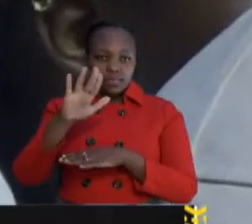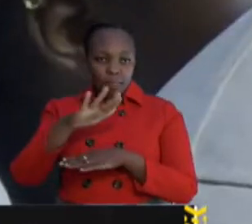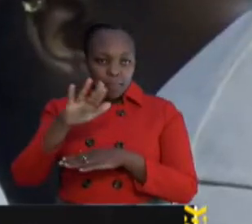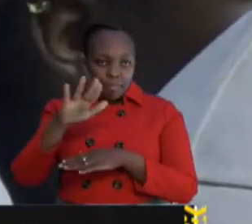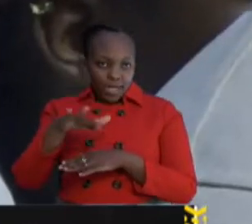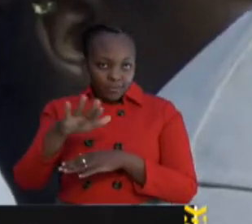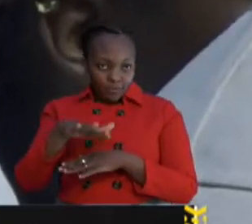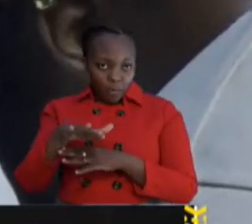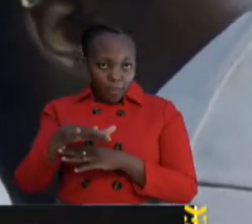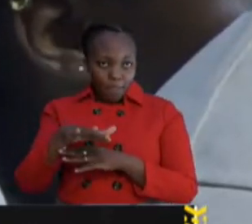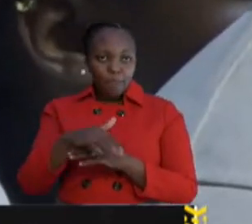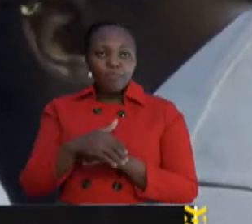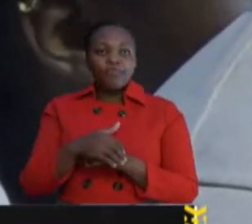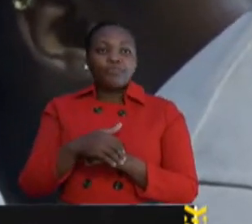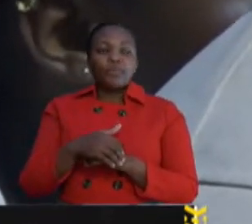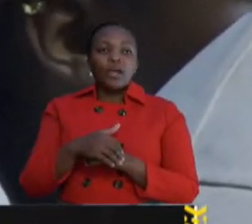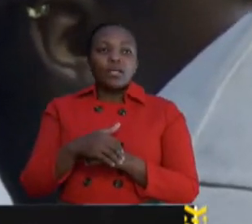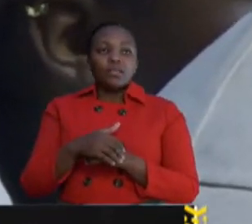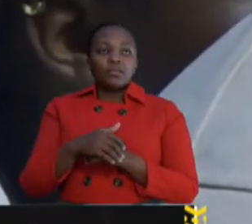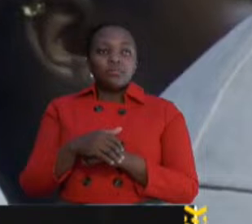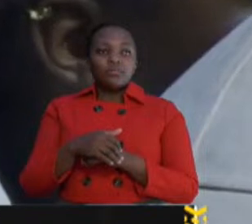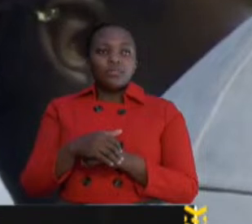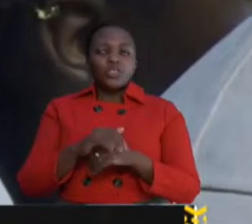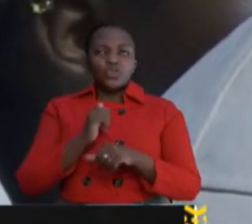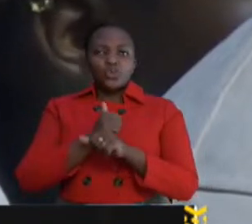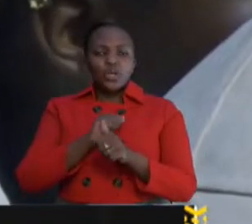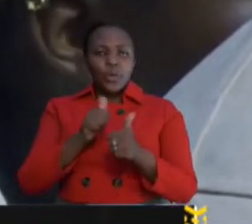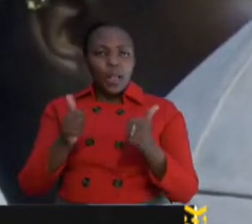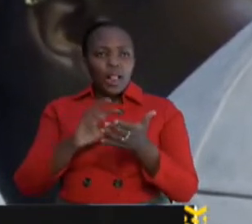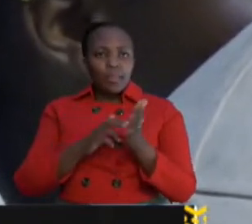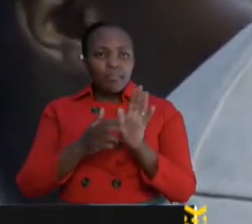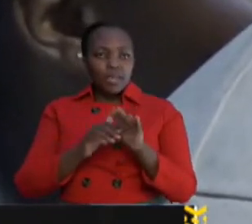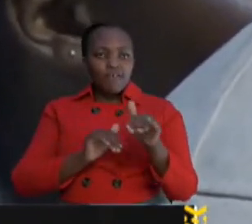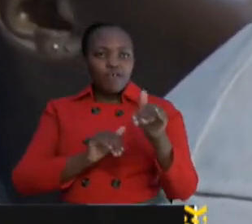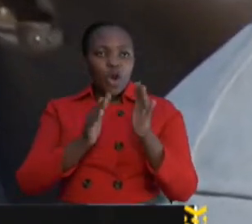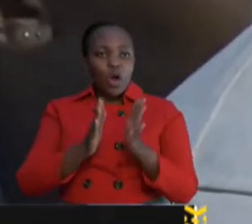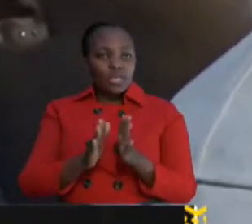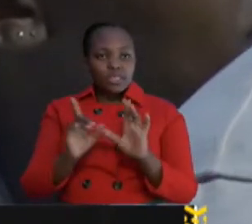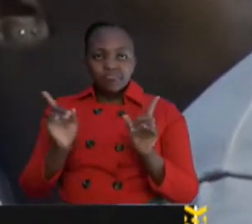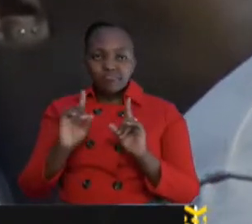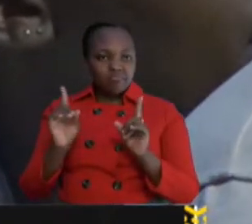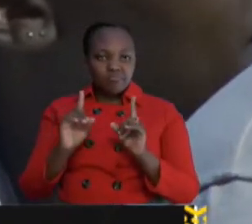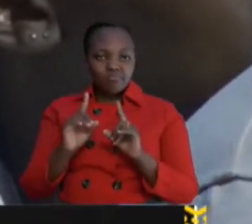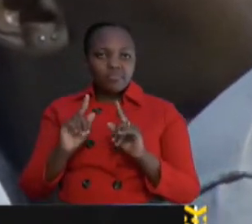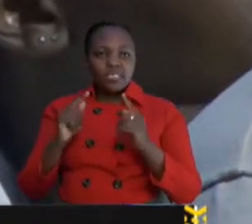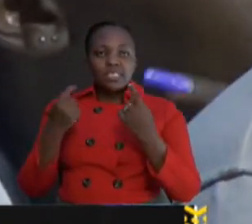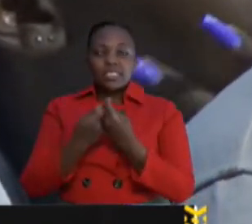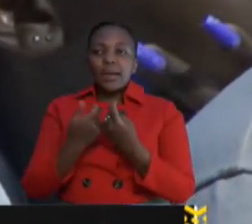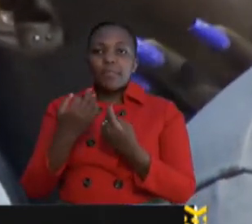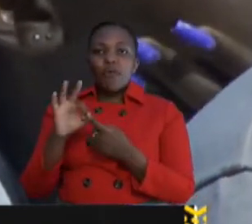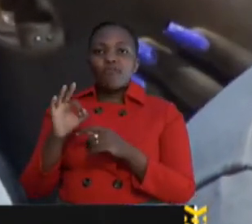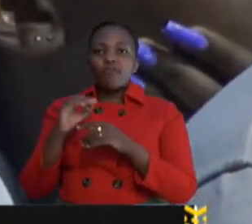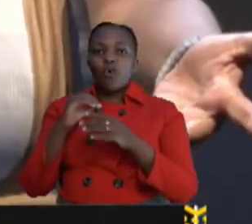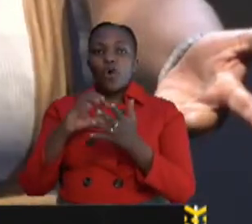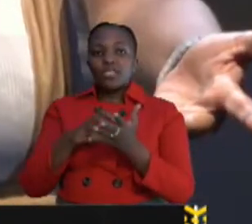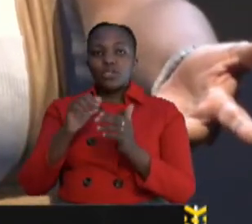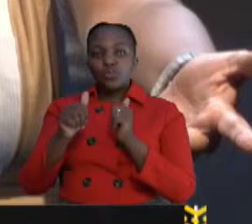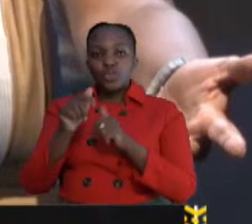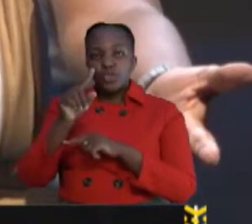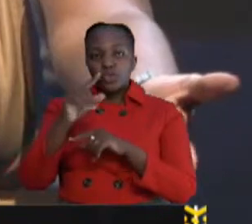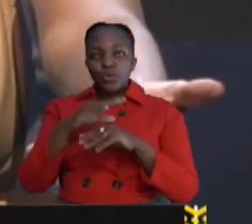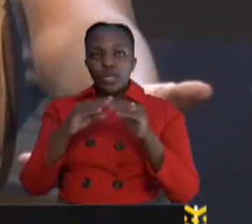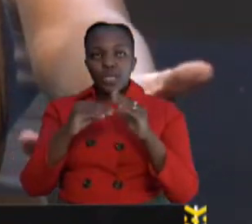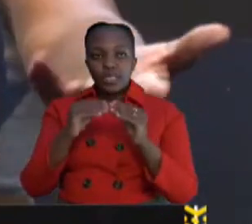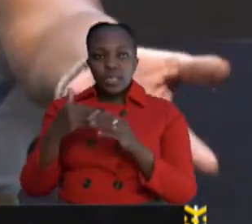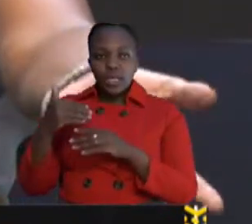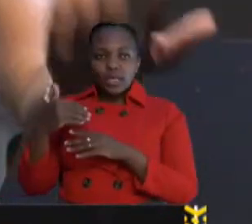well, remember, does not mean number of followers. It's the kind of content you're creating. I started with June. How many